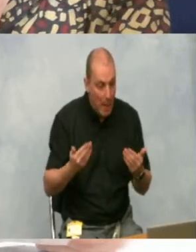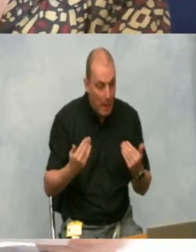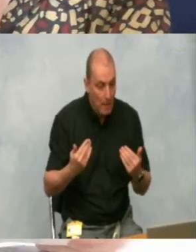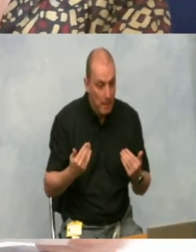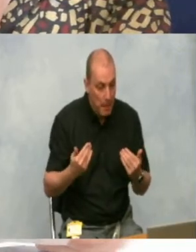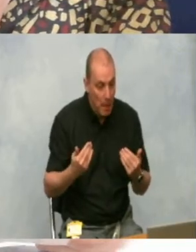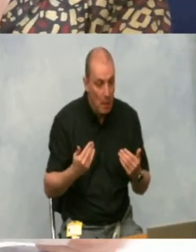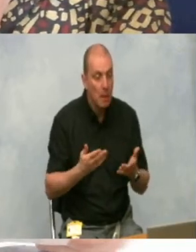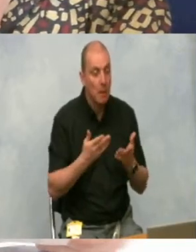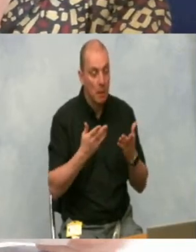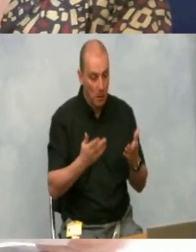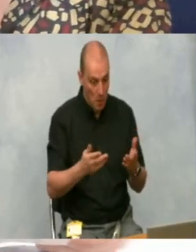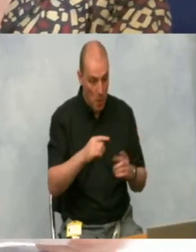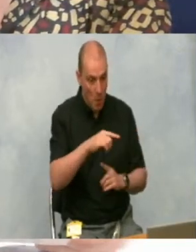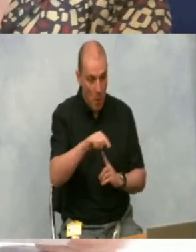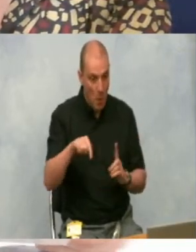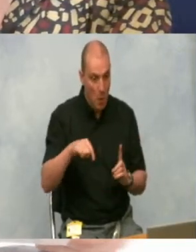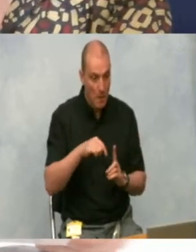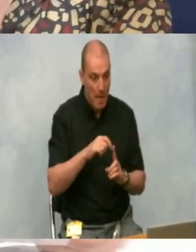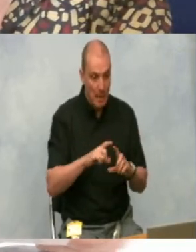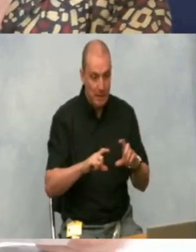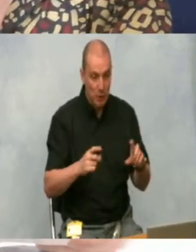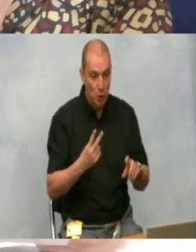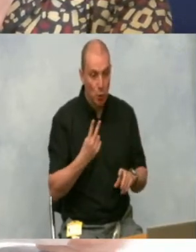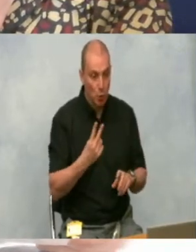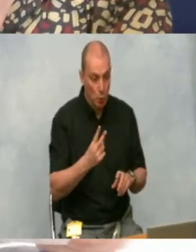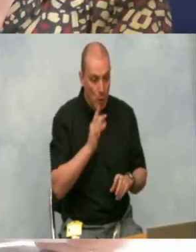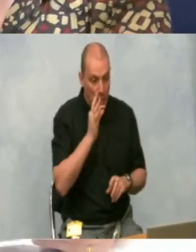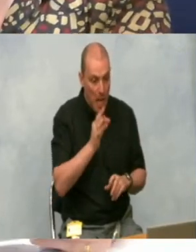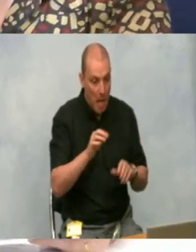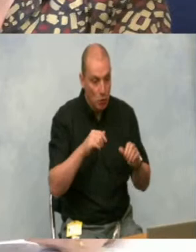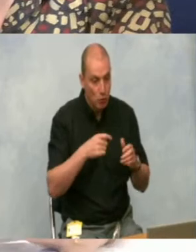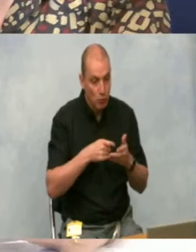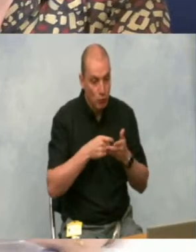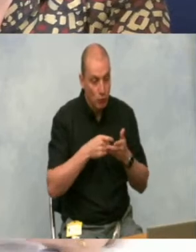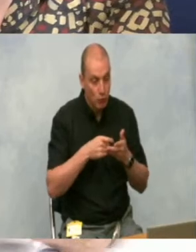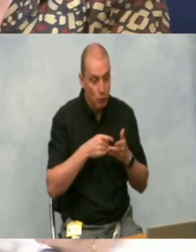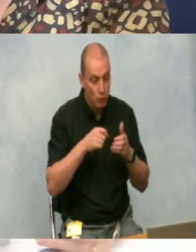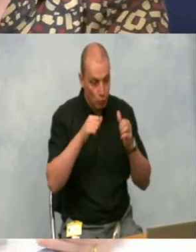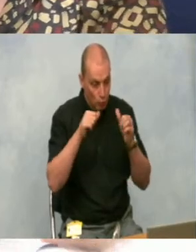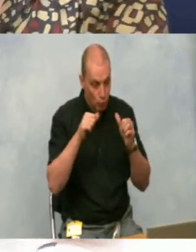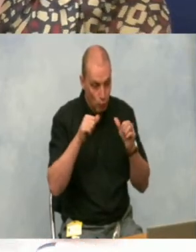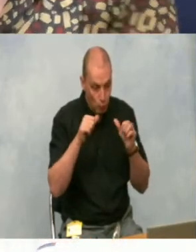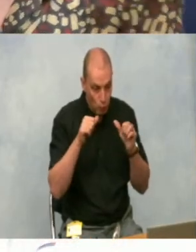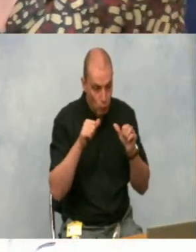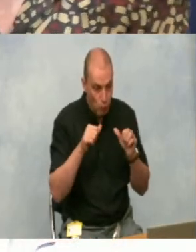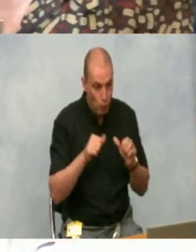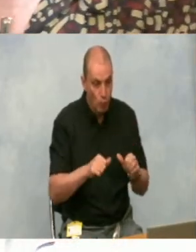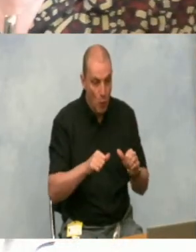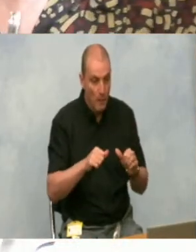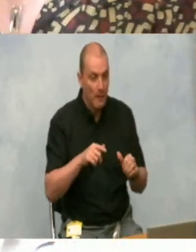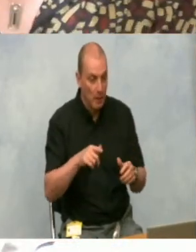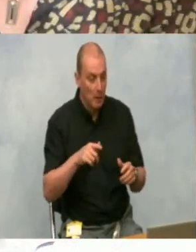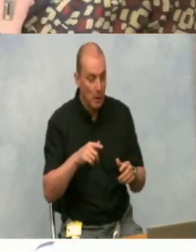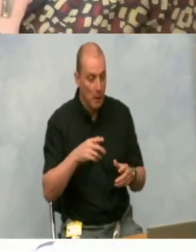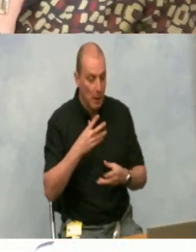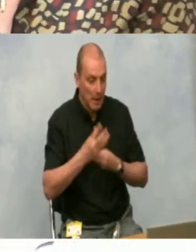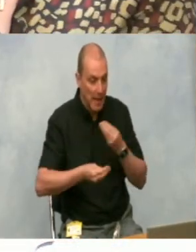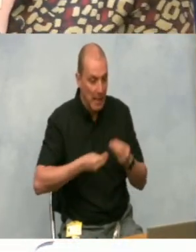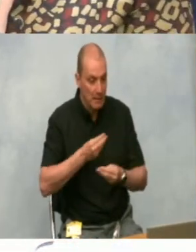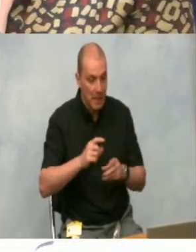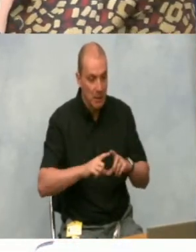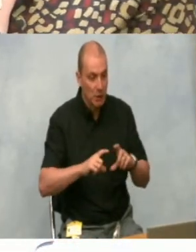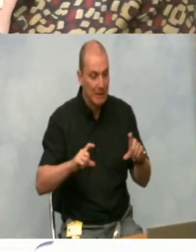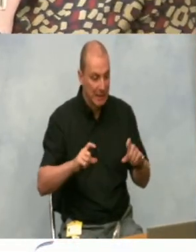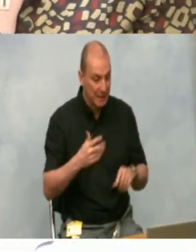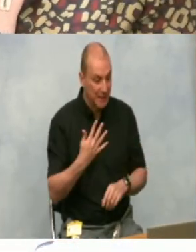committee back to section 2 of the report and recommend the annual lease on the terms set out in section 5. Thank you. Thank you very much, Joanne.